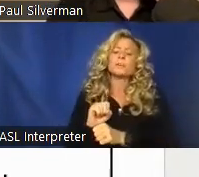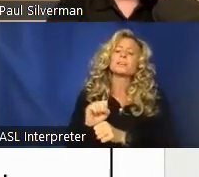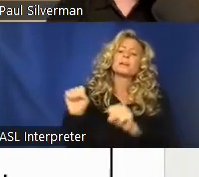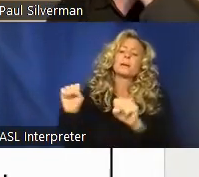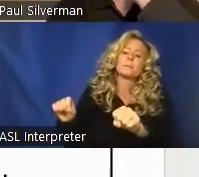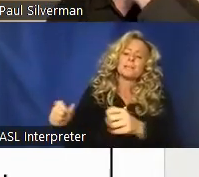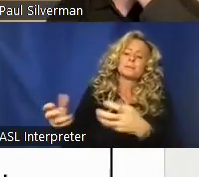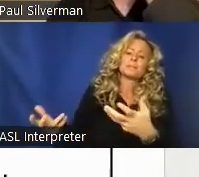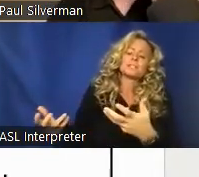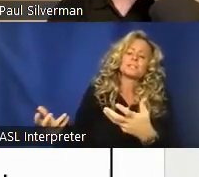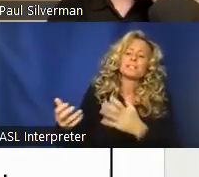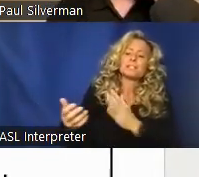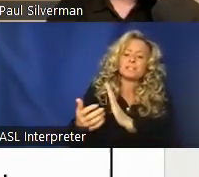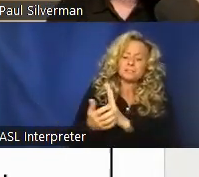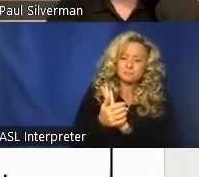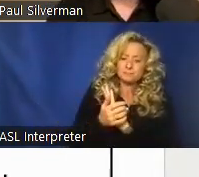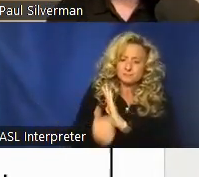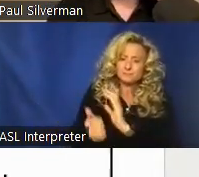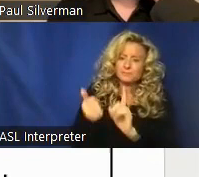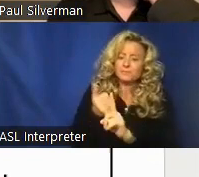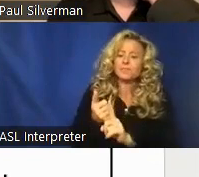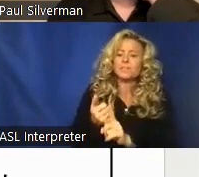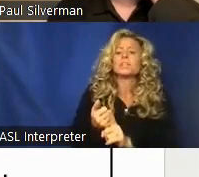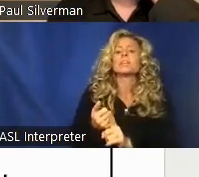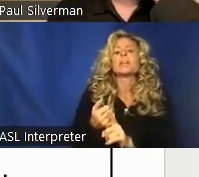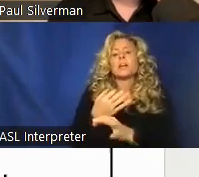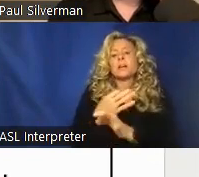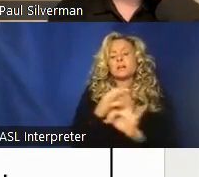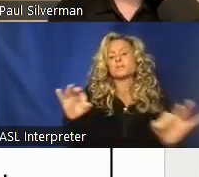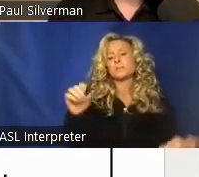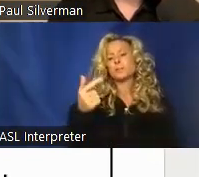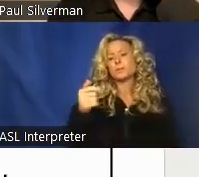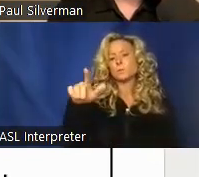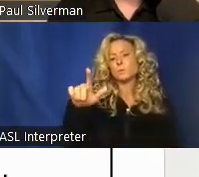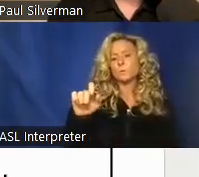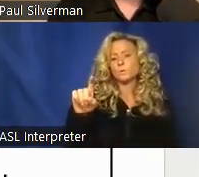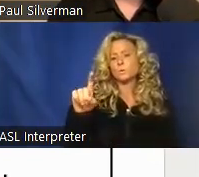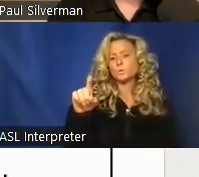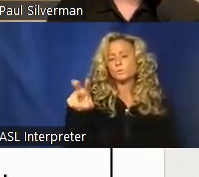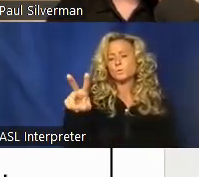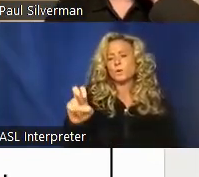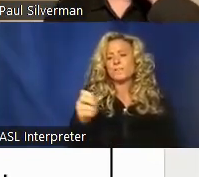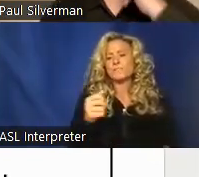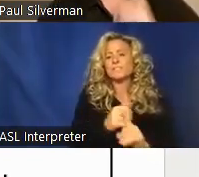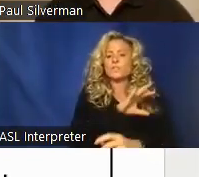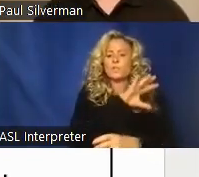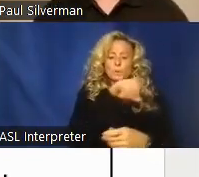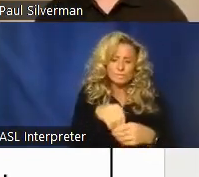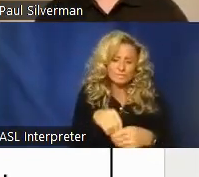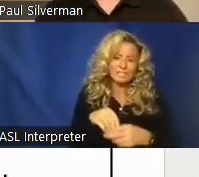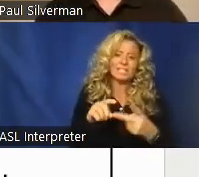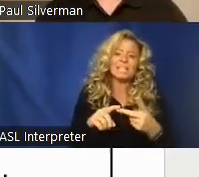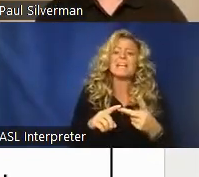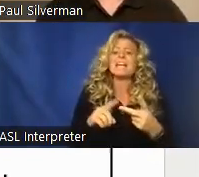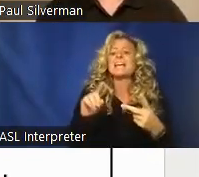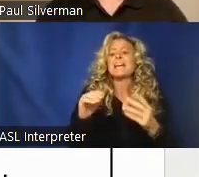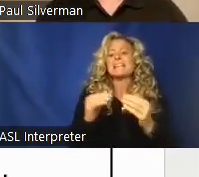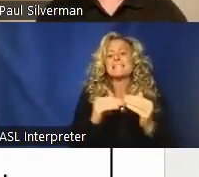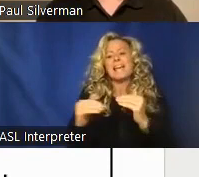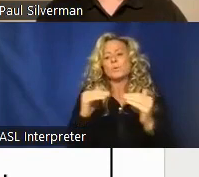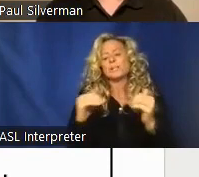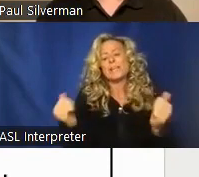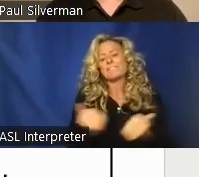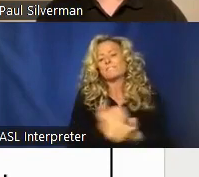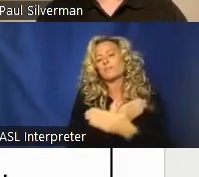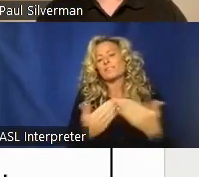and we have a free Google Drive folder of lessons for inclusivity and equity. And it's